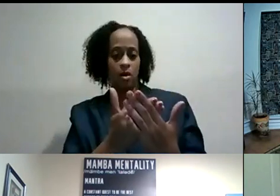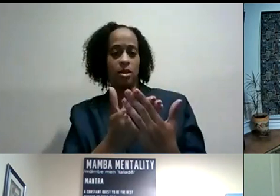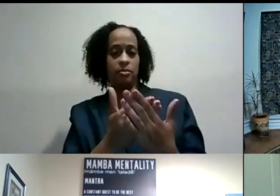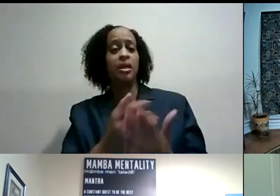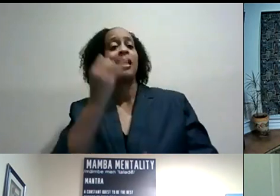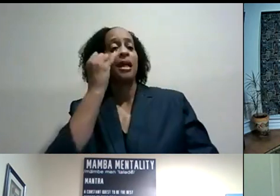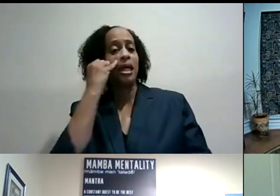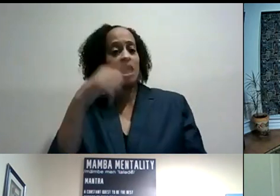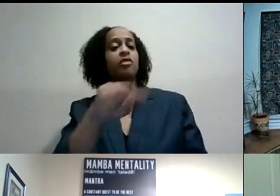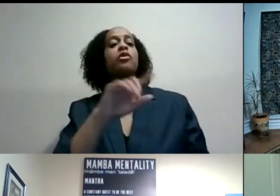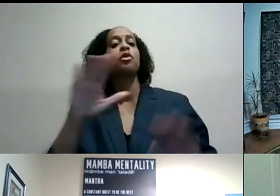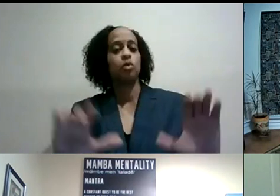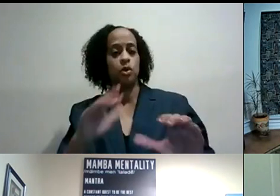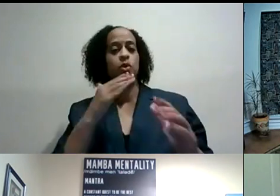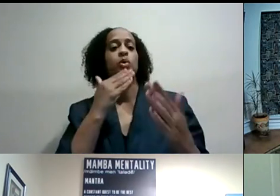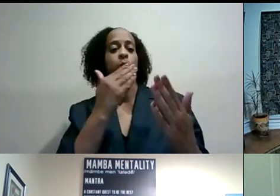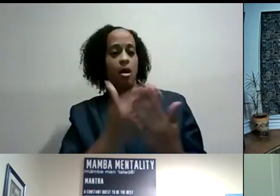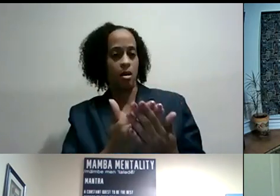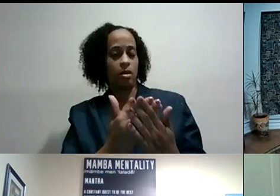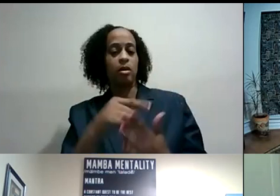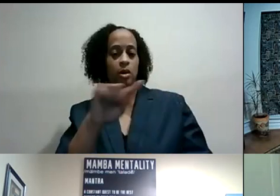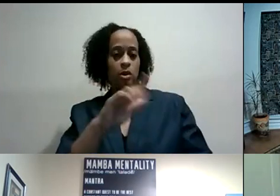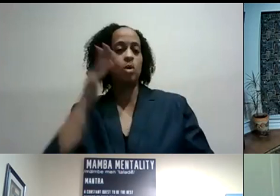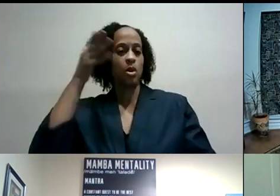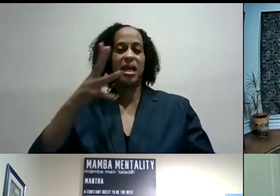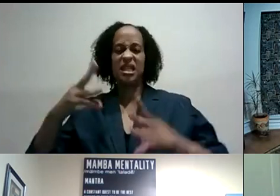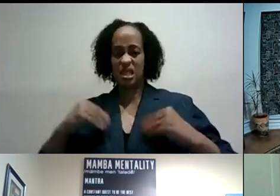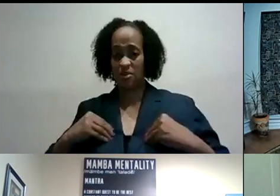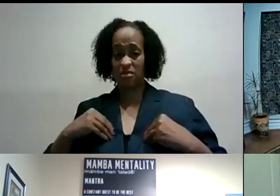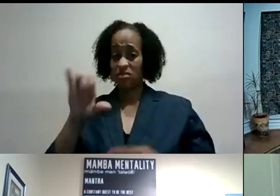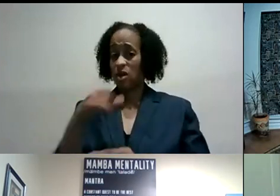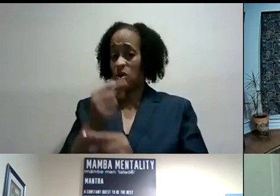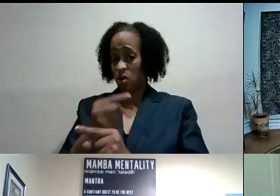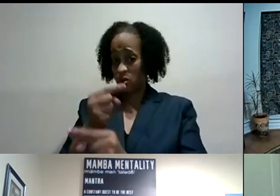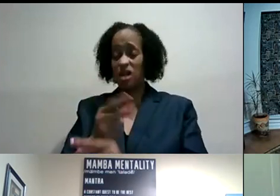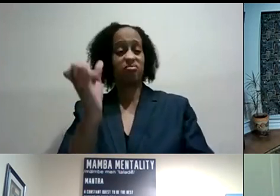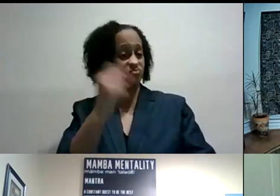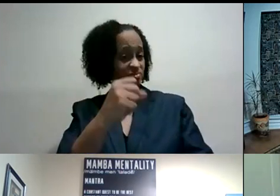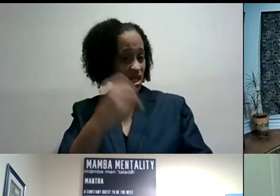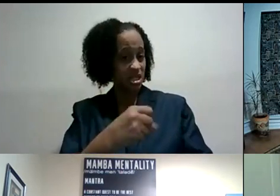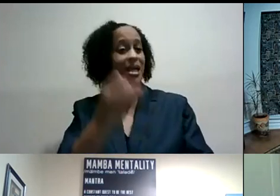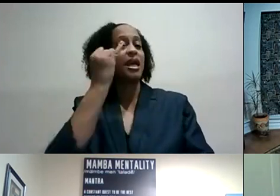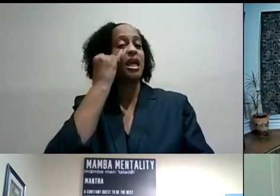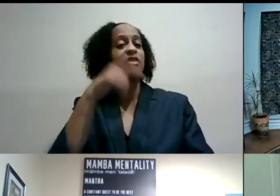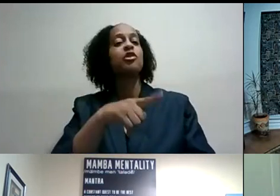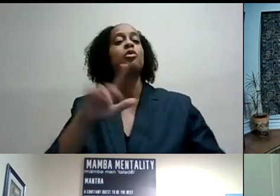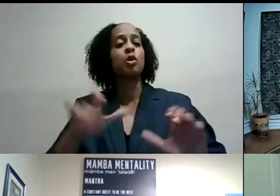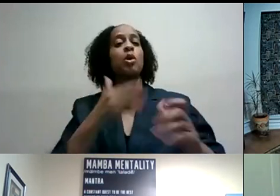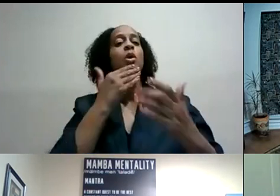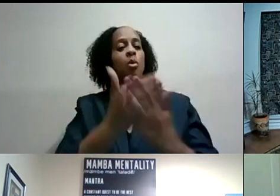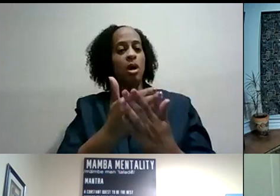if you do well, you will be accepted. Is that correct? Yes. If you do well. I